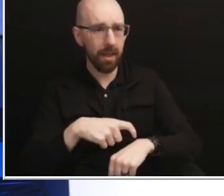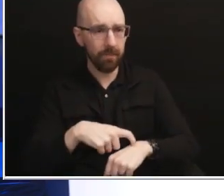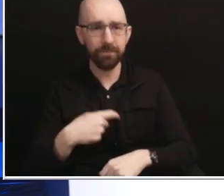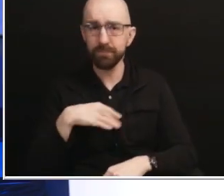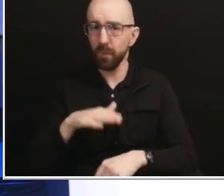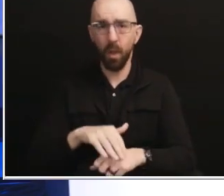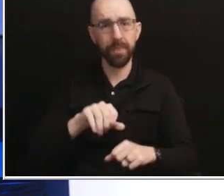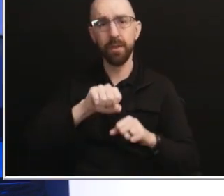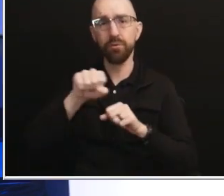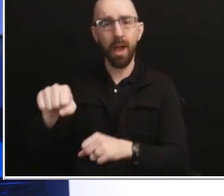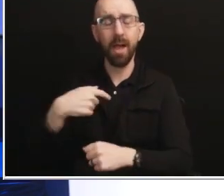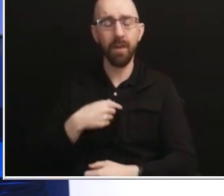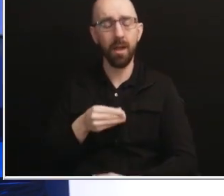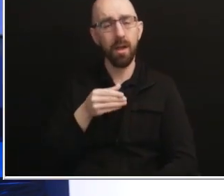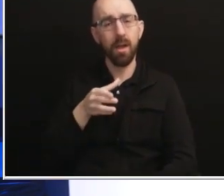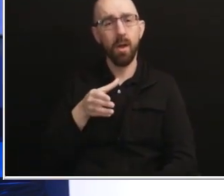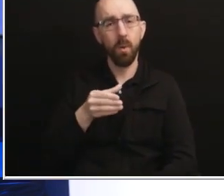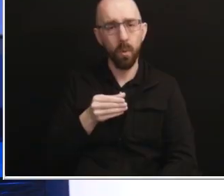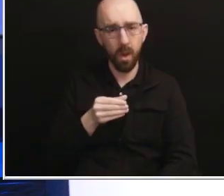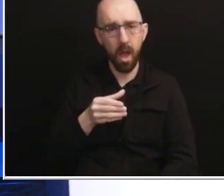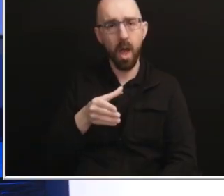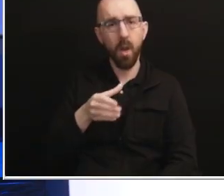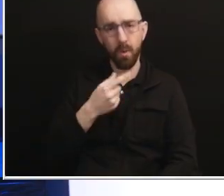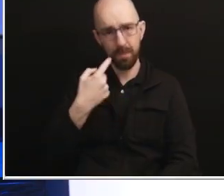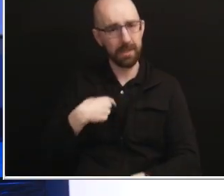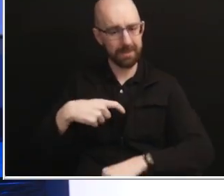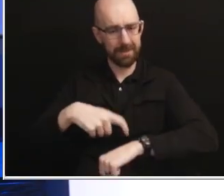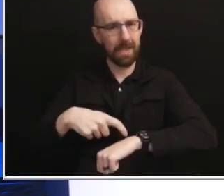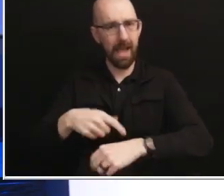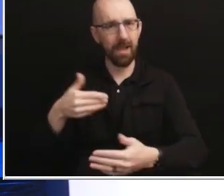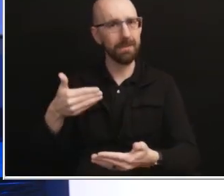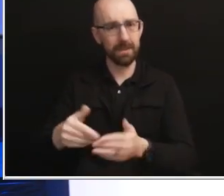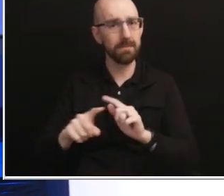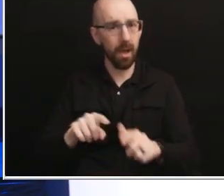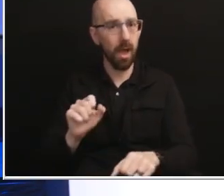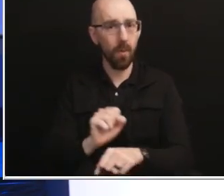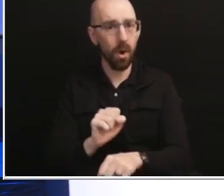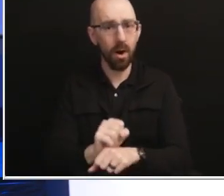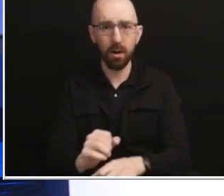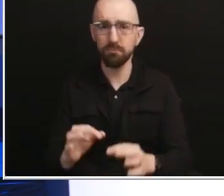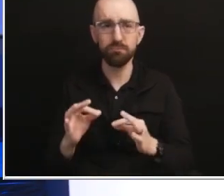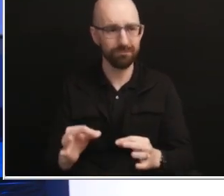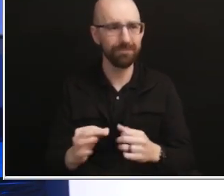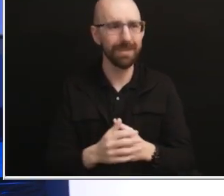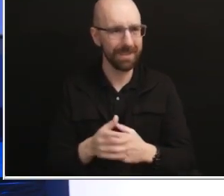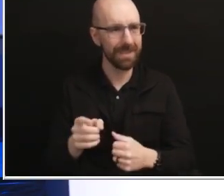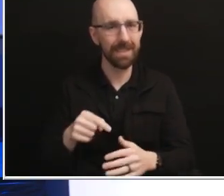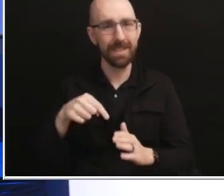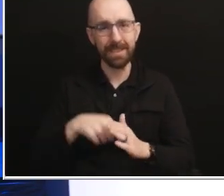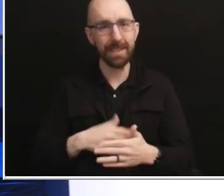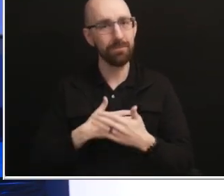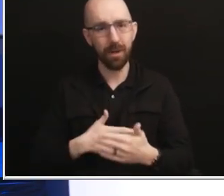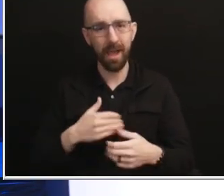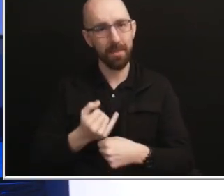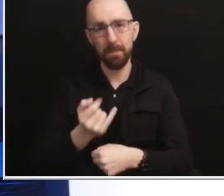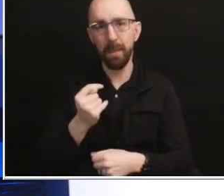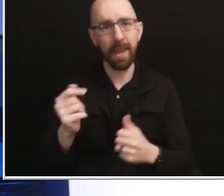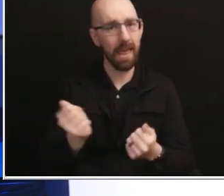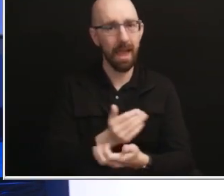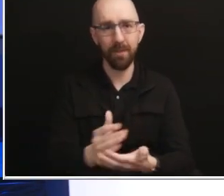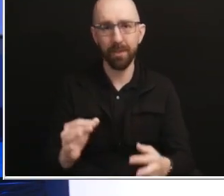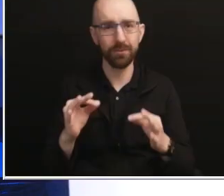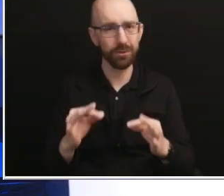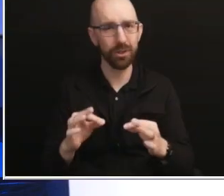morning because I was kind of up against time. Okay. But it worked. And it worked, and here you just are. A couple deep breaths, made it, everything was fine. Cool as could be. It's a great reset.